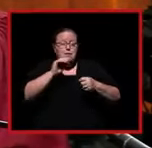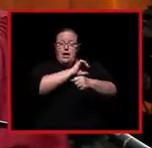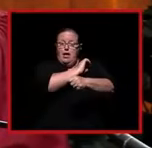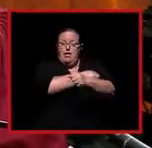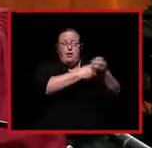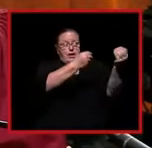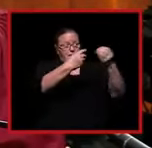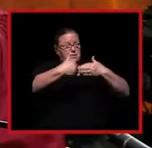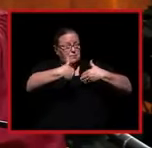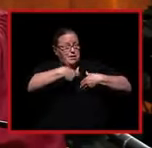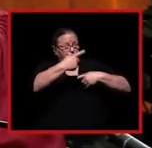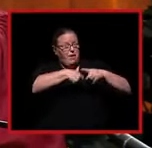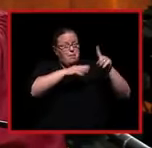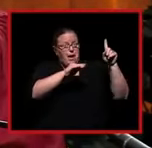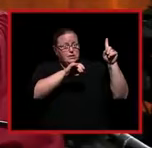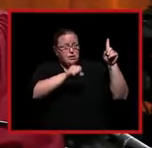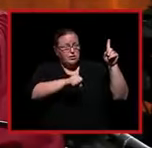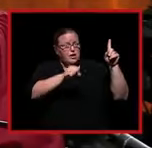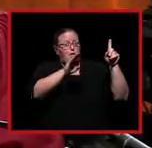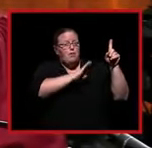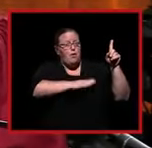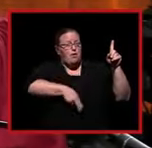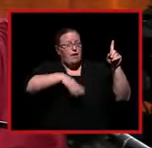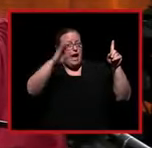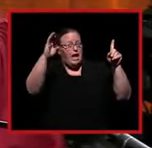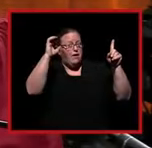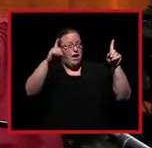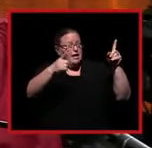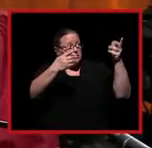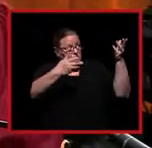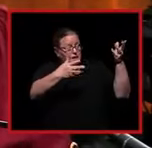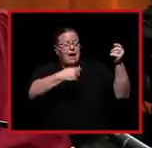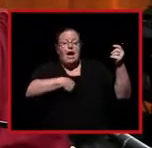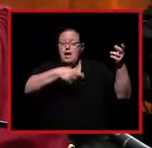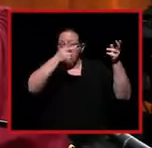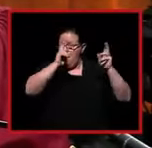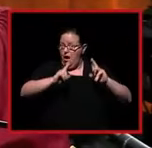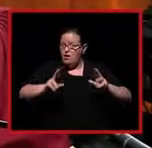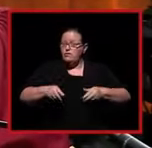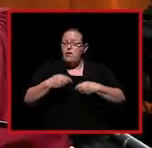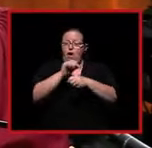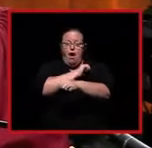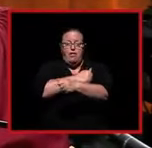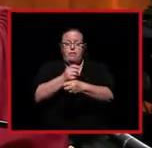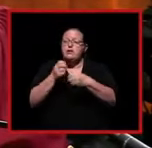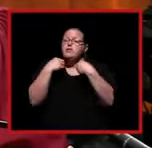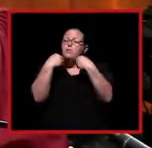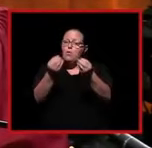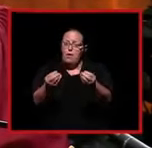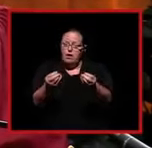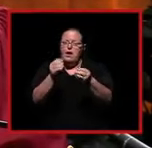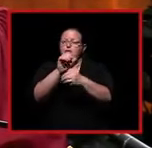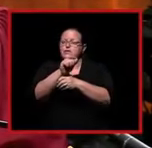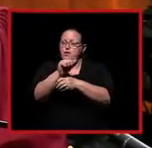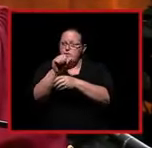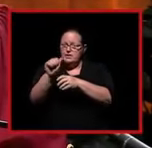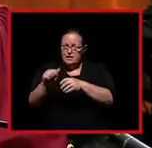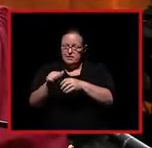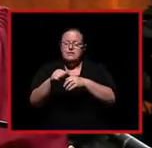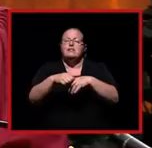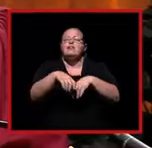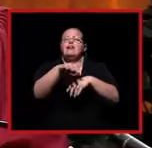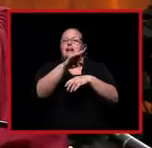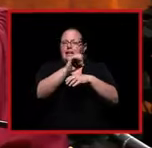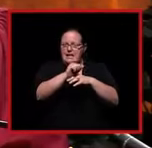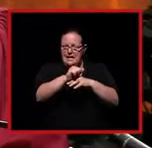authority conferred by the Massachusetts Board of Higher Education, I am honored to authorize the awarding of the Associates in Arts,